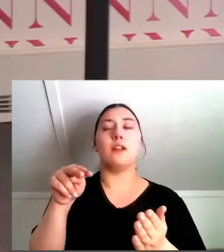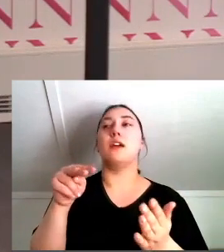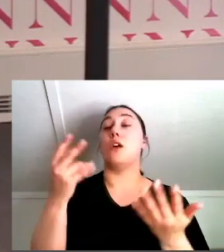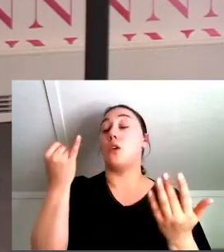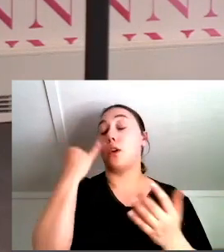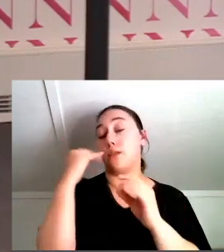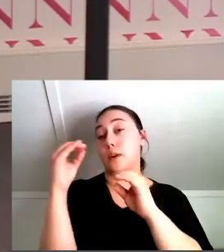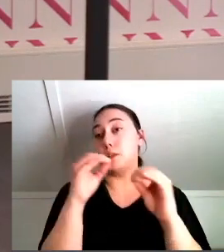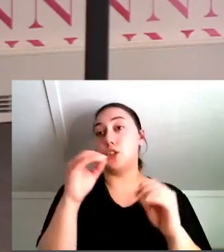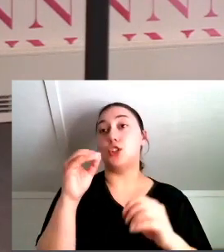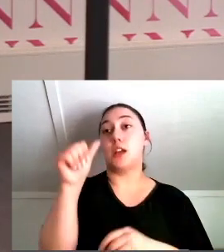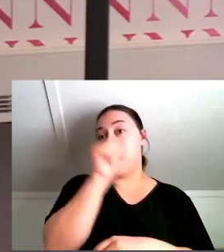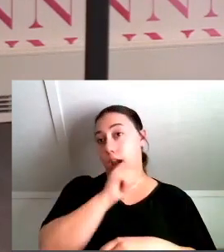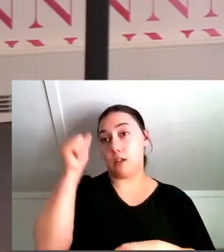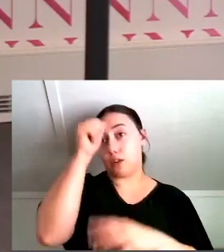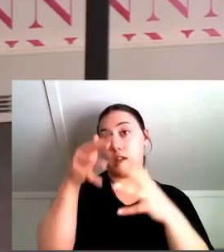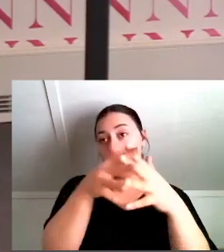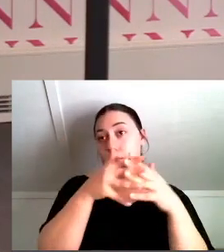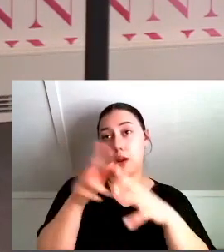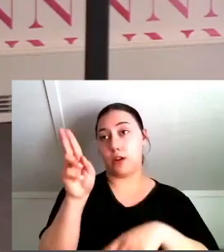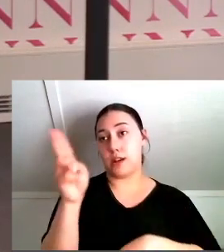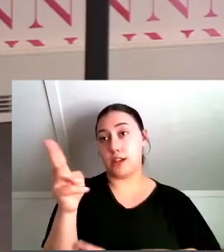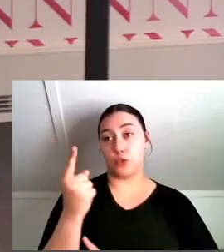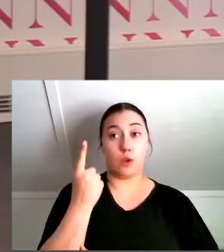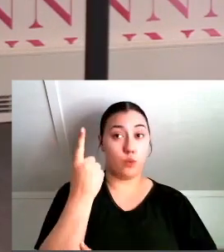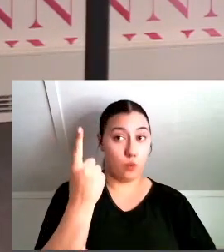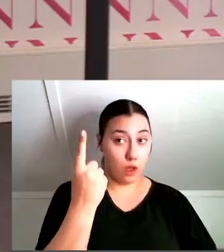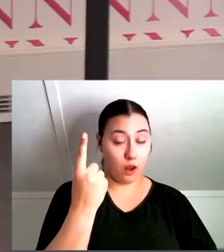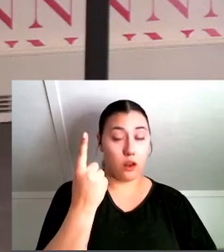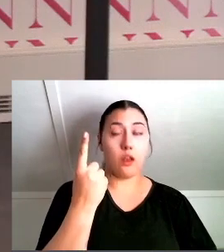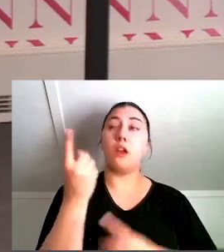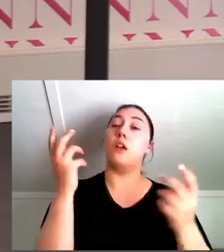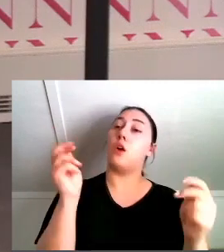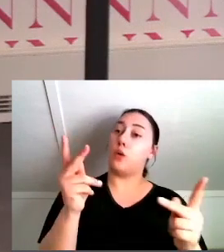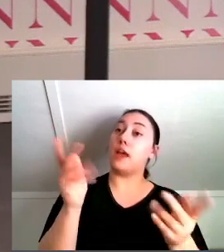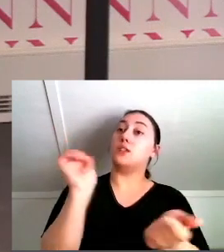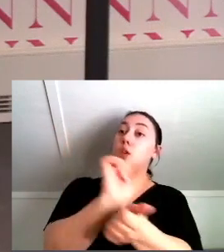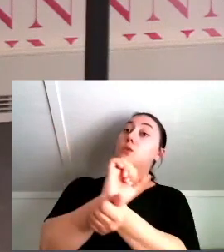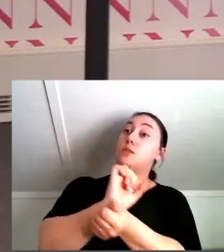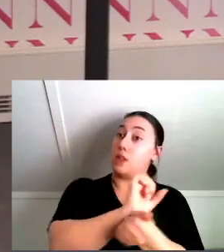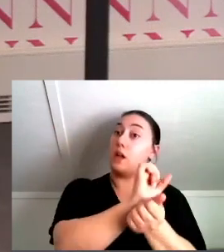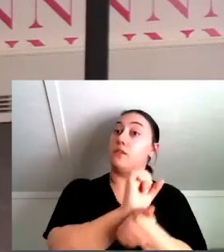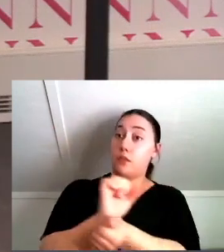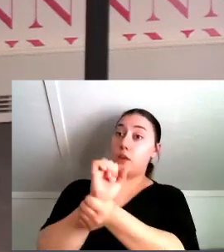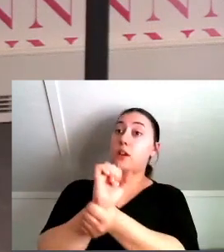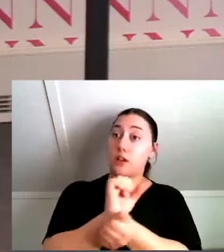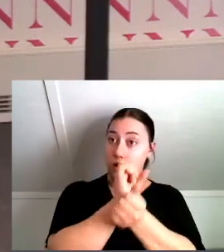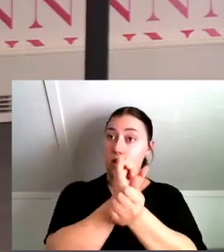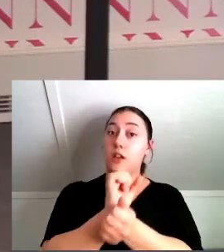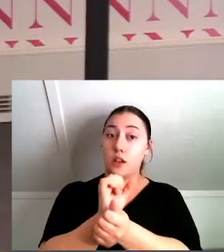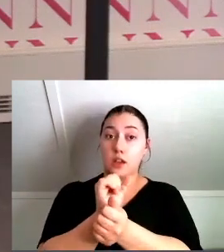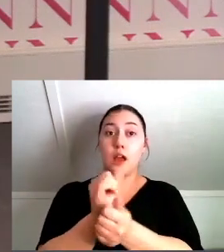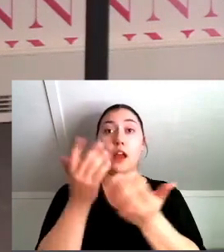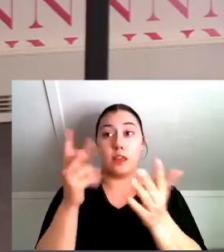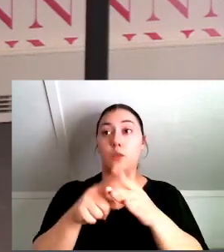history one, it would be like, okay, well, slavery, and so we're gonna do blah. But it's always